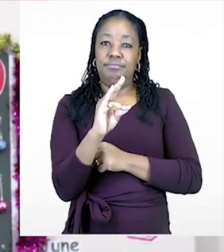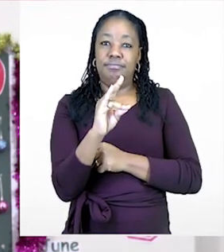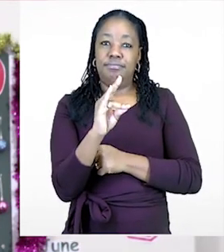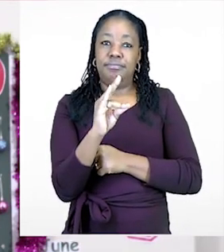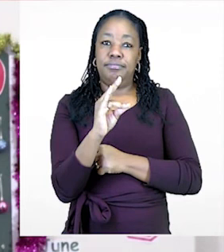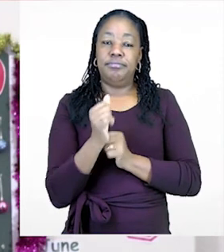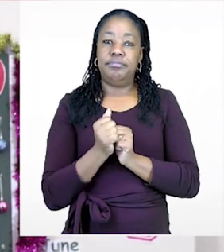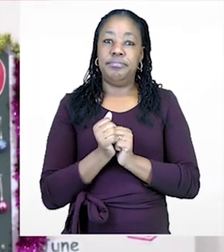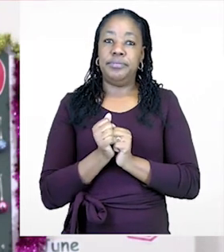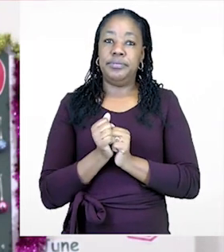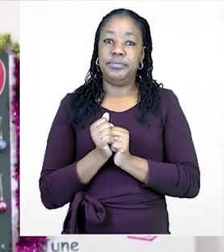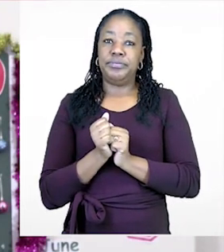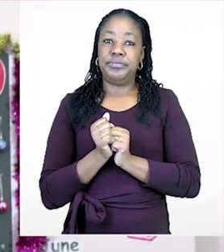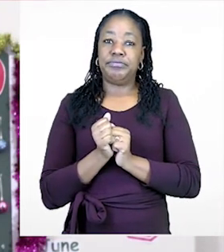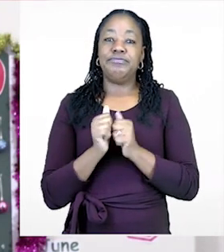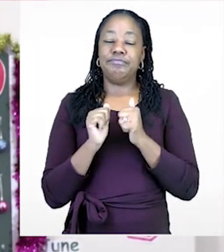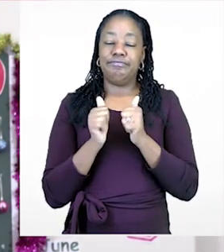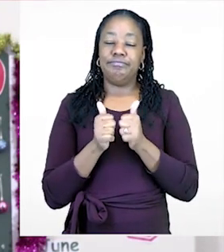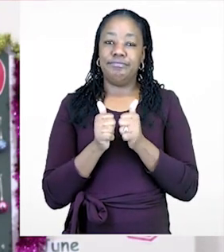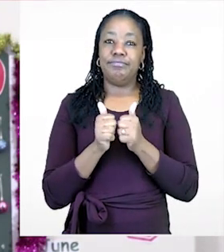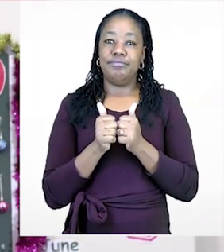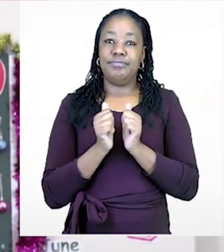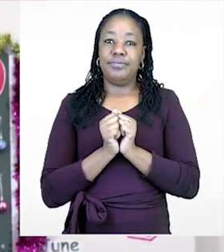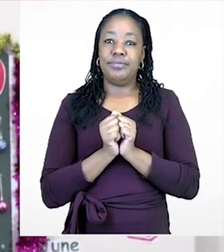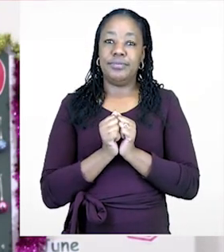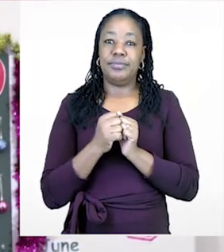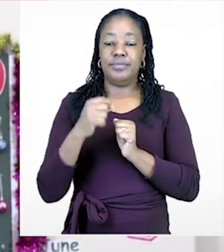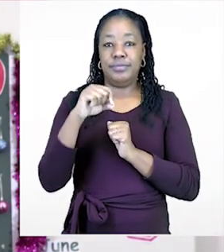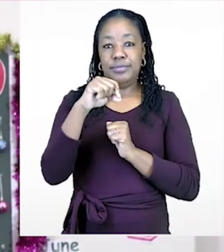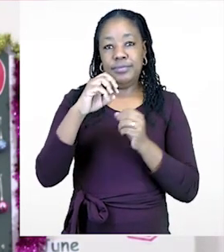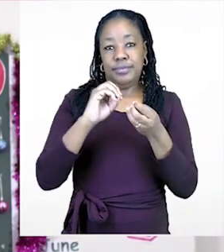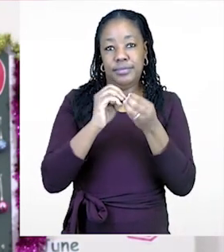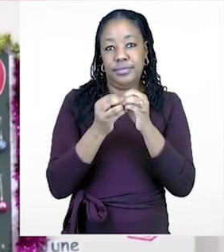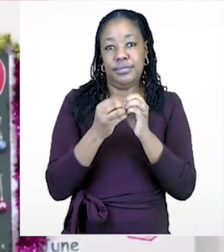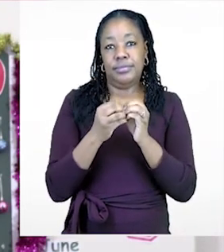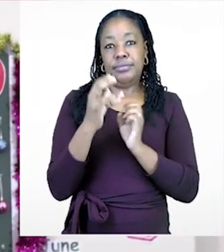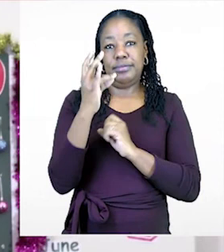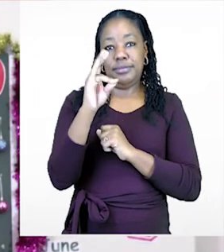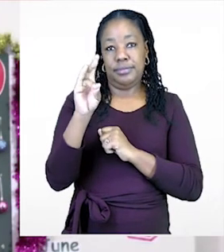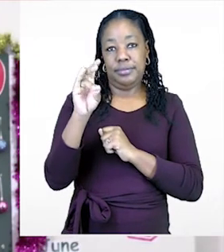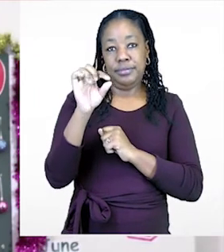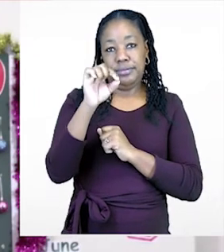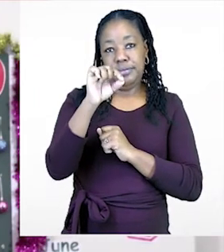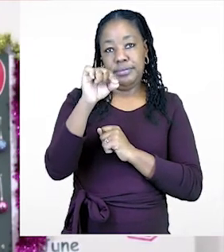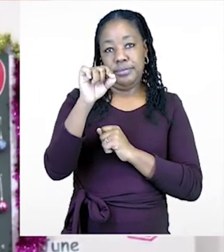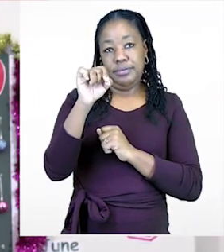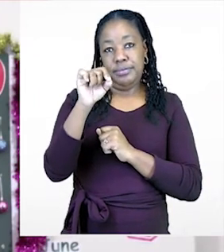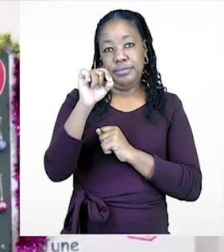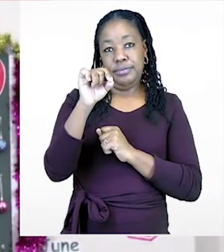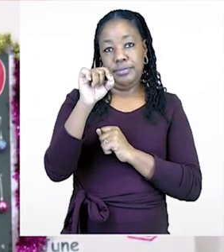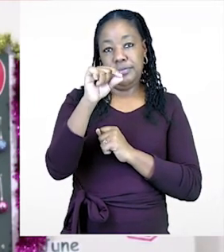books. Well done if you were counting with me. Now let us write the number 7. Remember, when you're writing, make sure